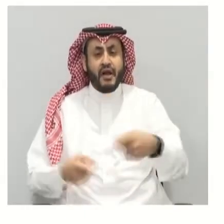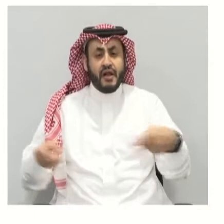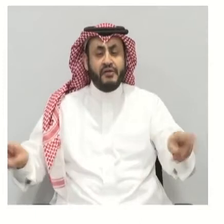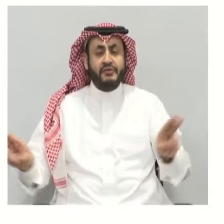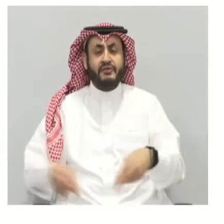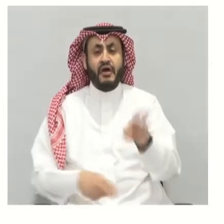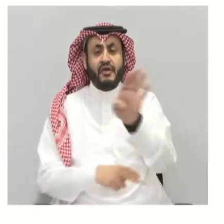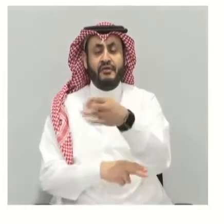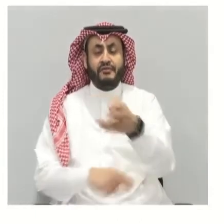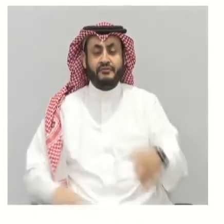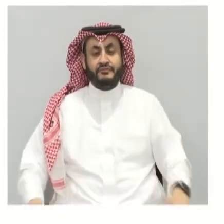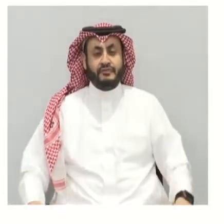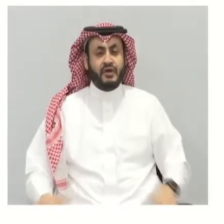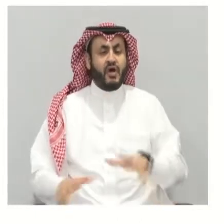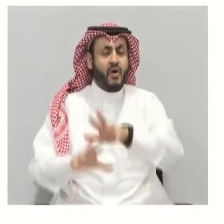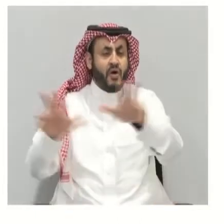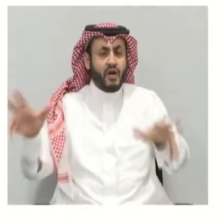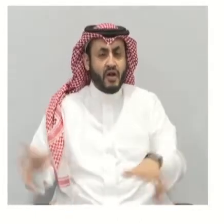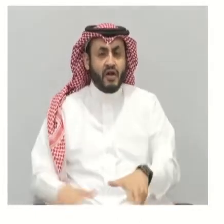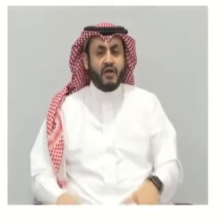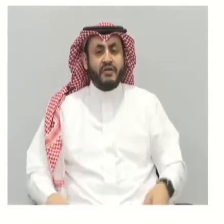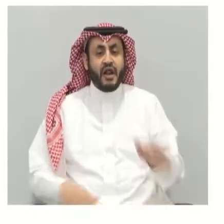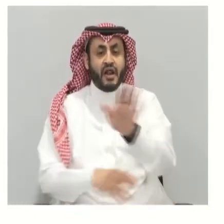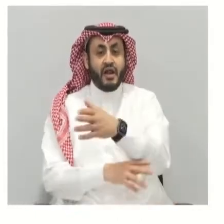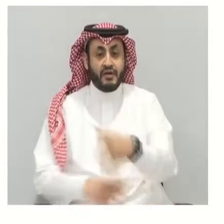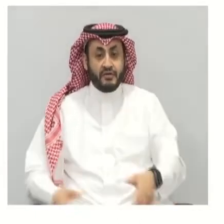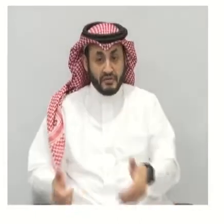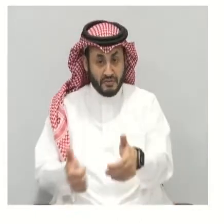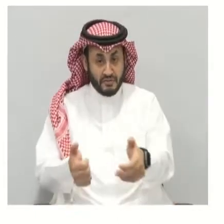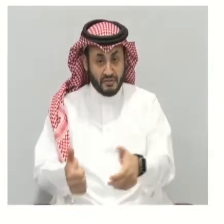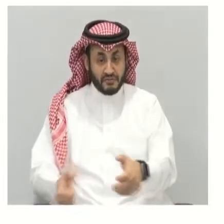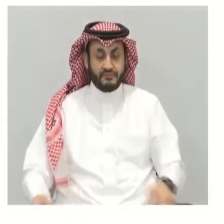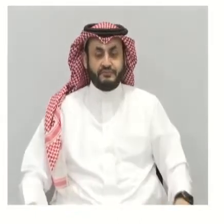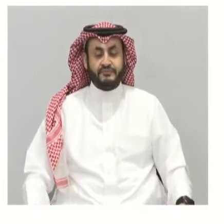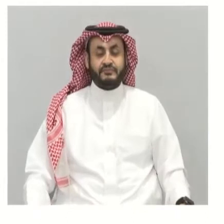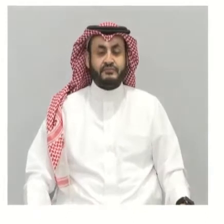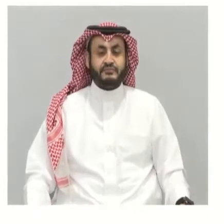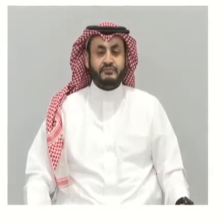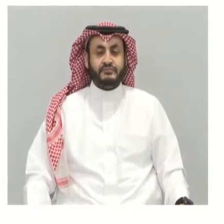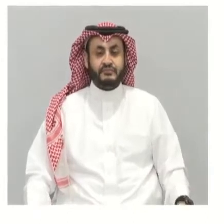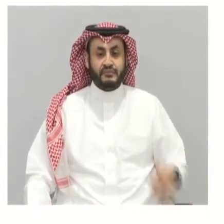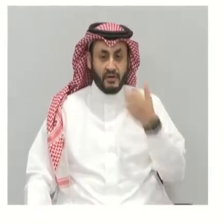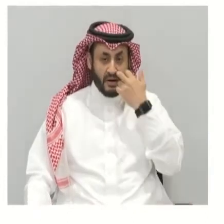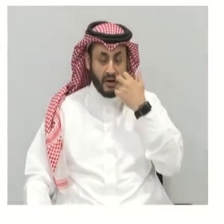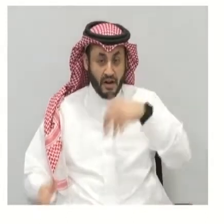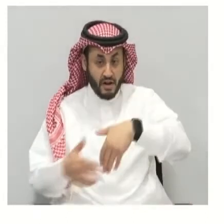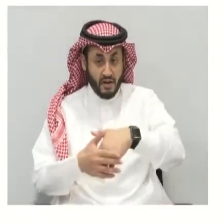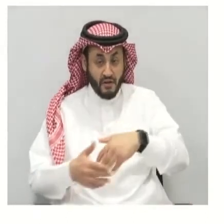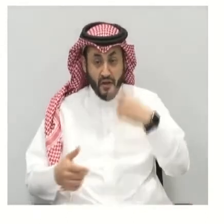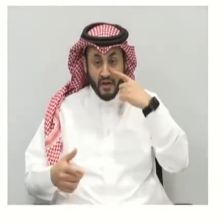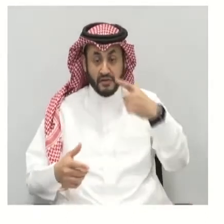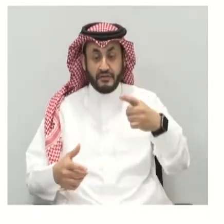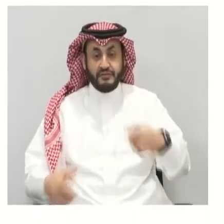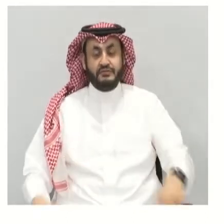songs. They are all fans of some of the nation's most famous sports stars,